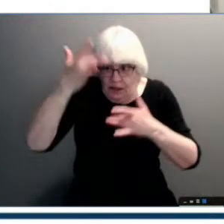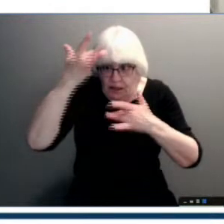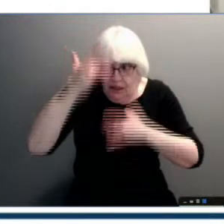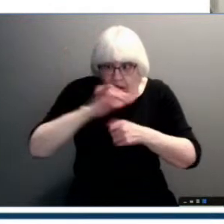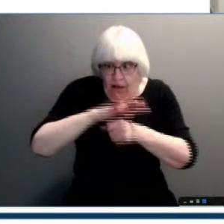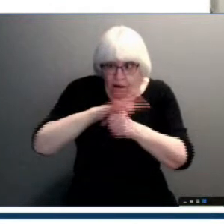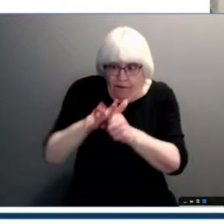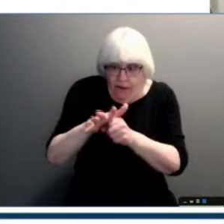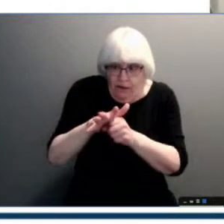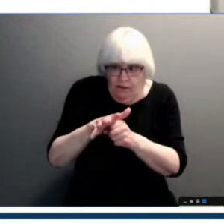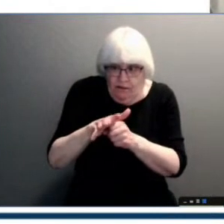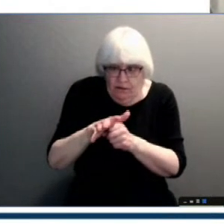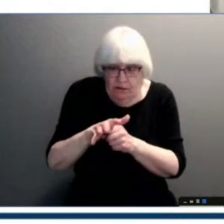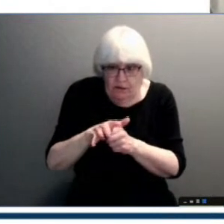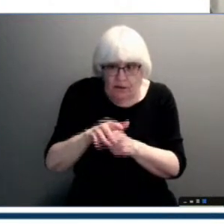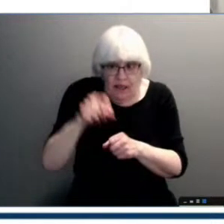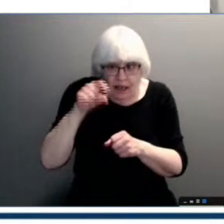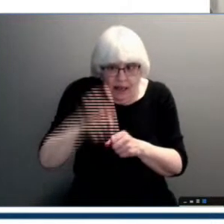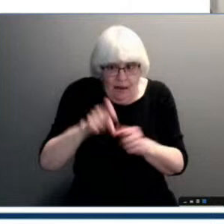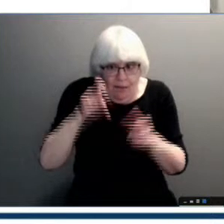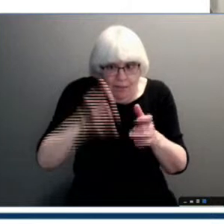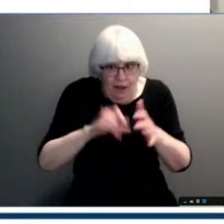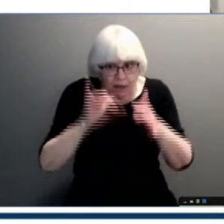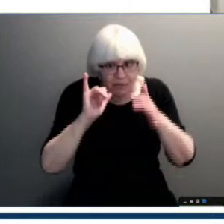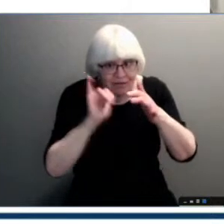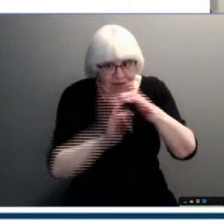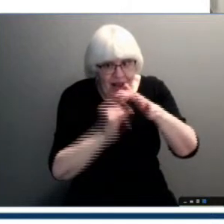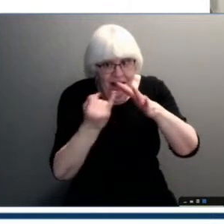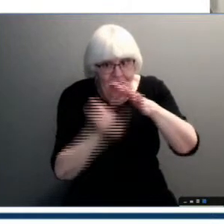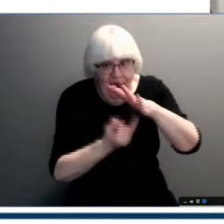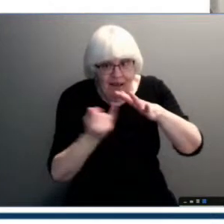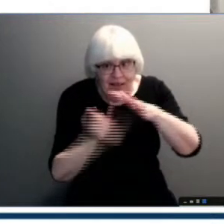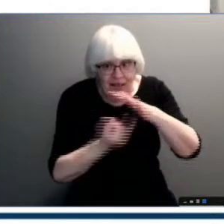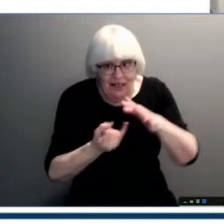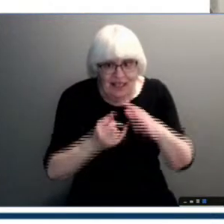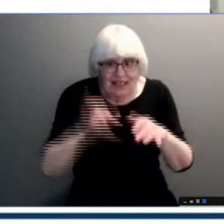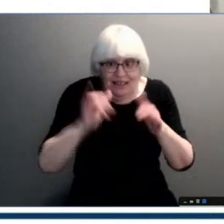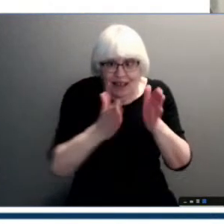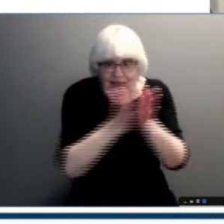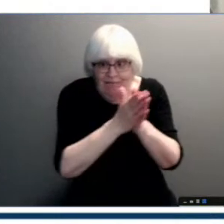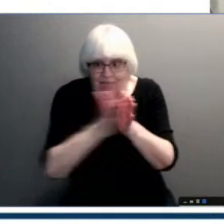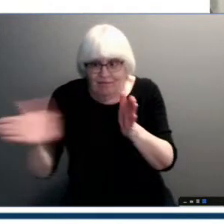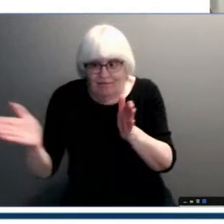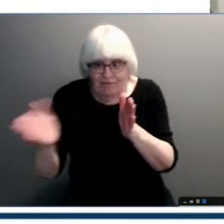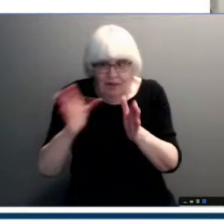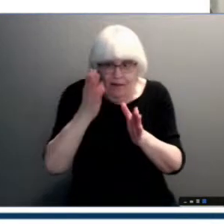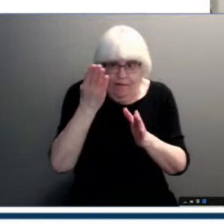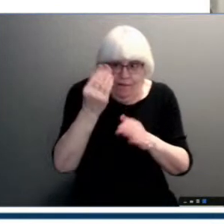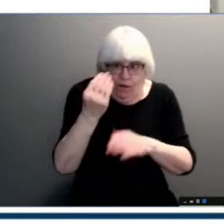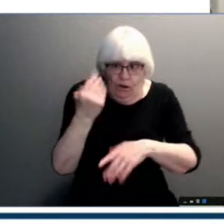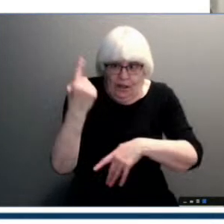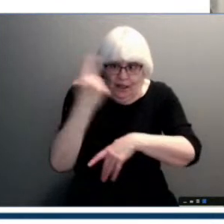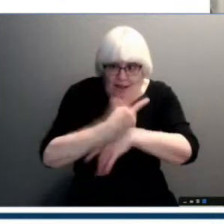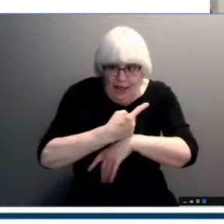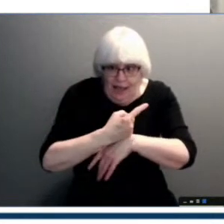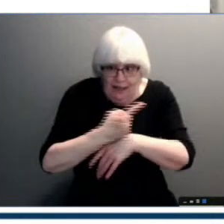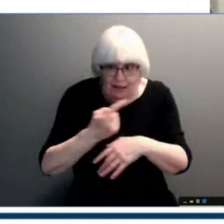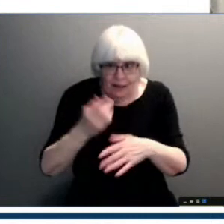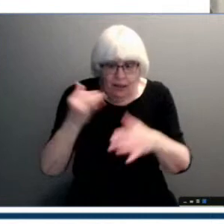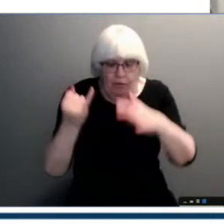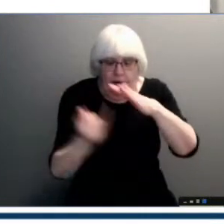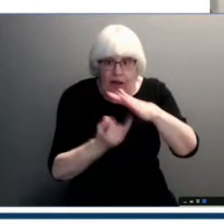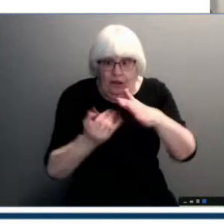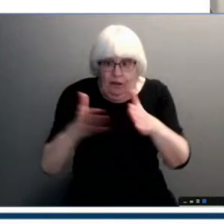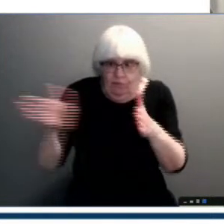happens to test positive for COVID-19, so that there isn't sort of a dearth of staff members